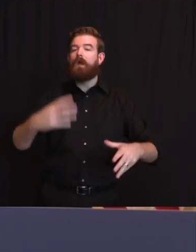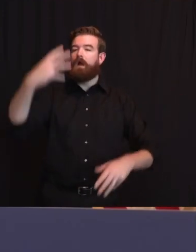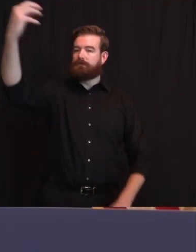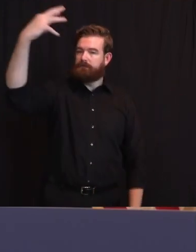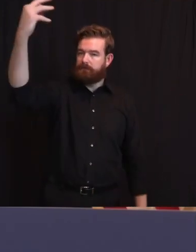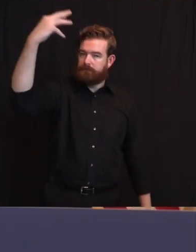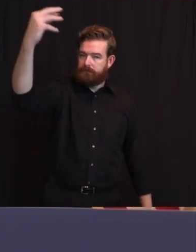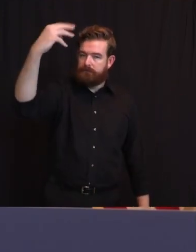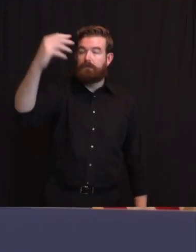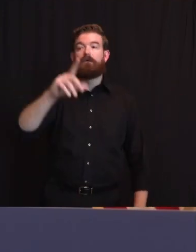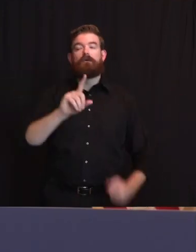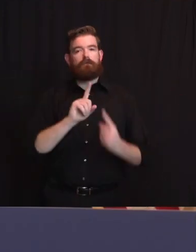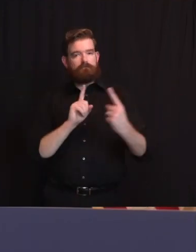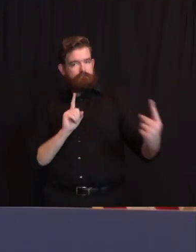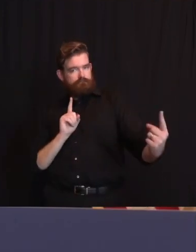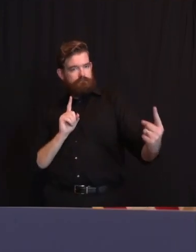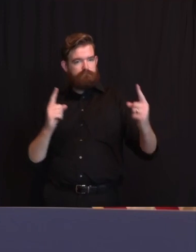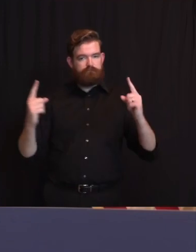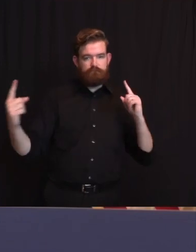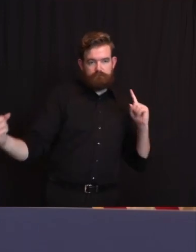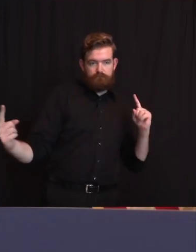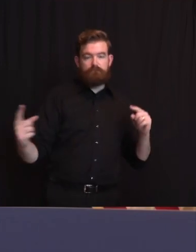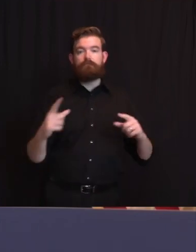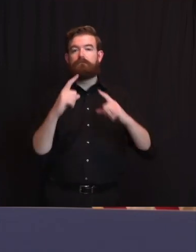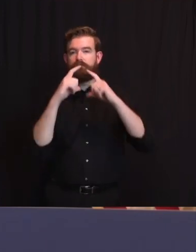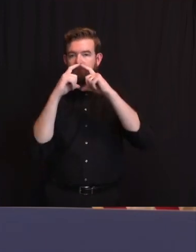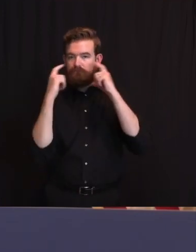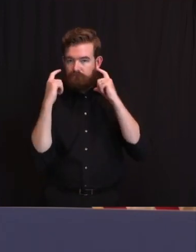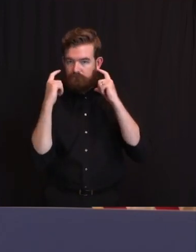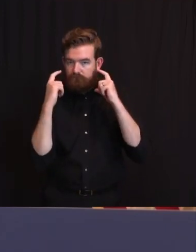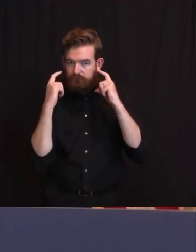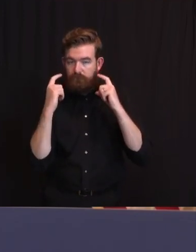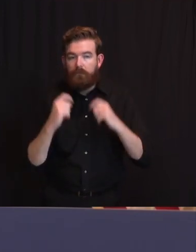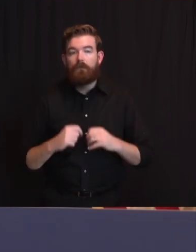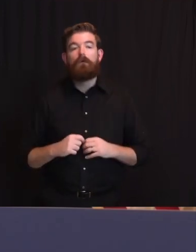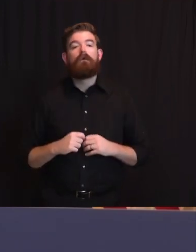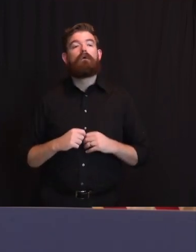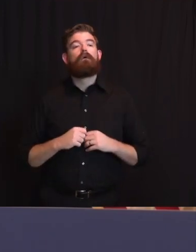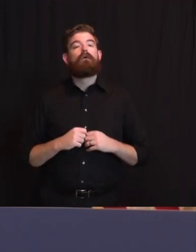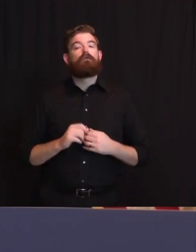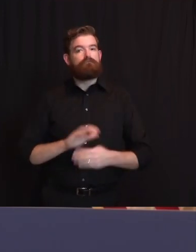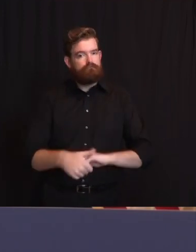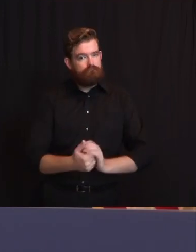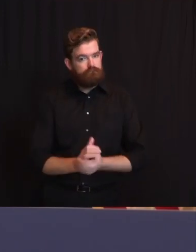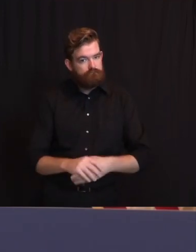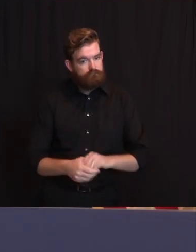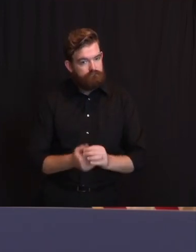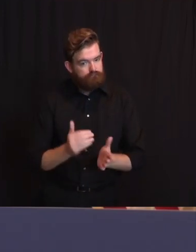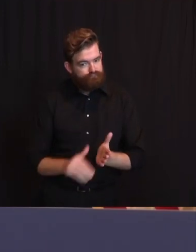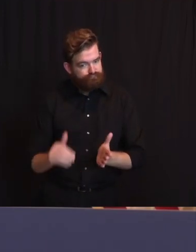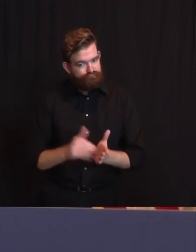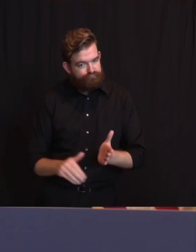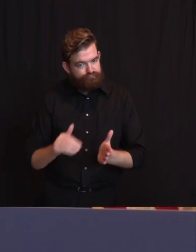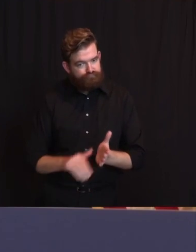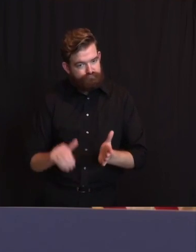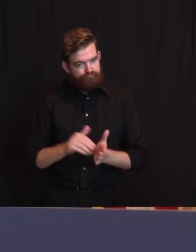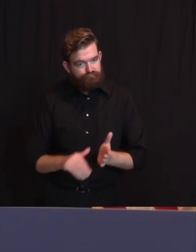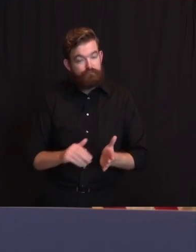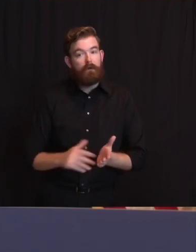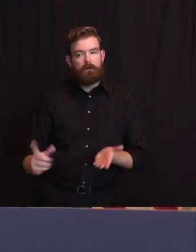distancing. Wear a face covering. Wash your hands frequently and use hand sanitizers with at least